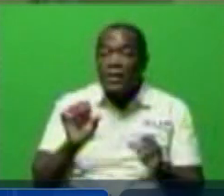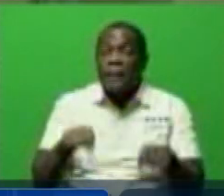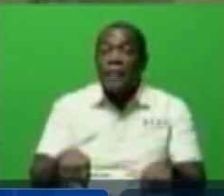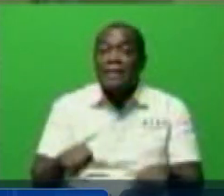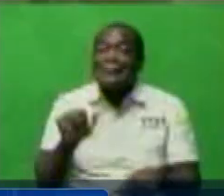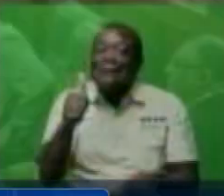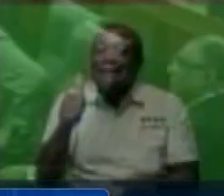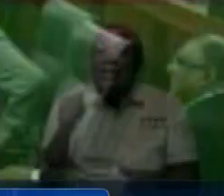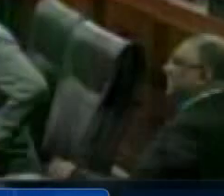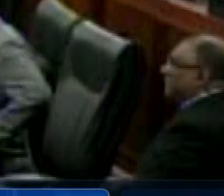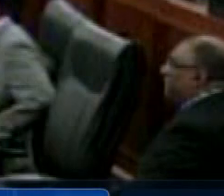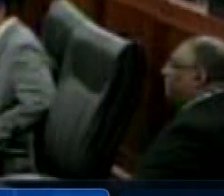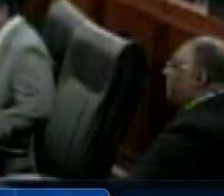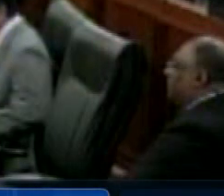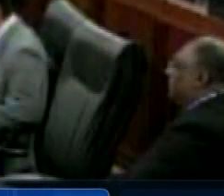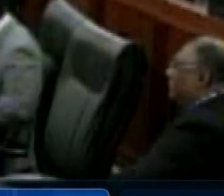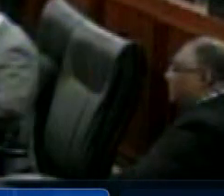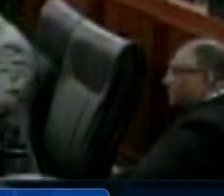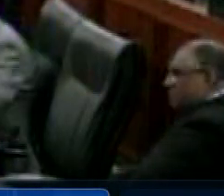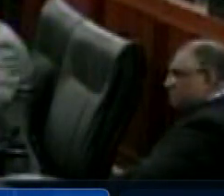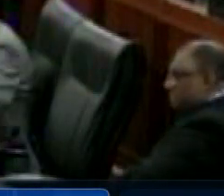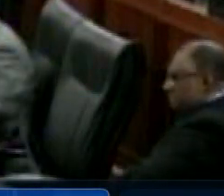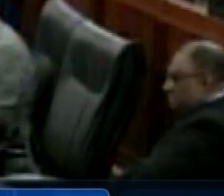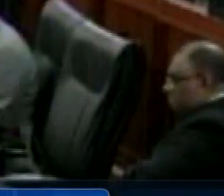along the Moruga roadway. The budget debate